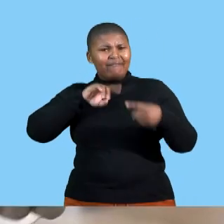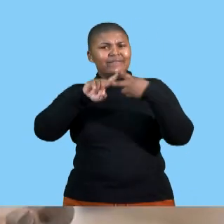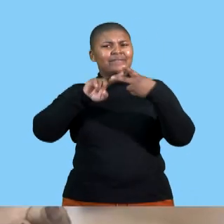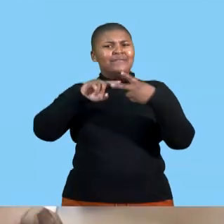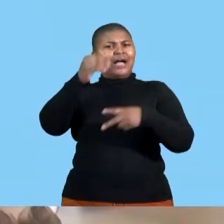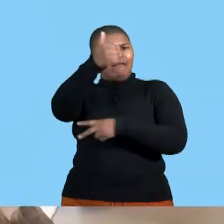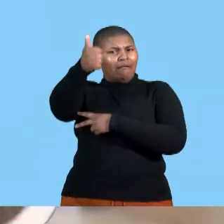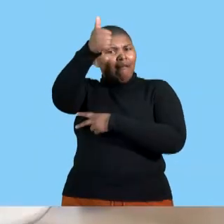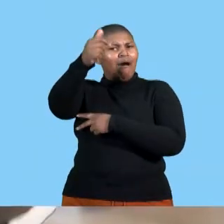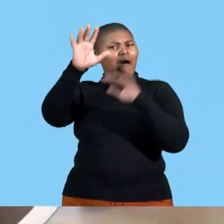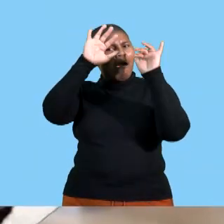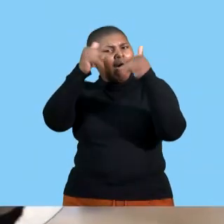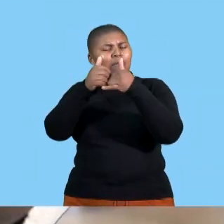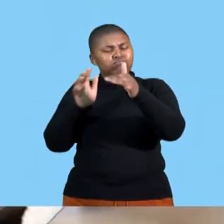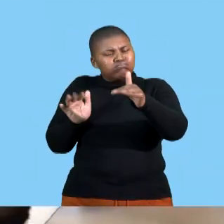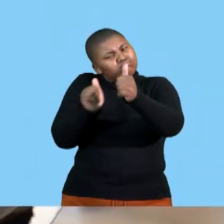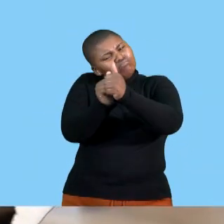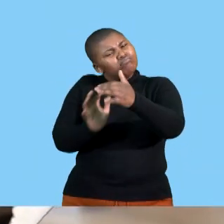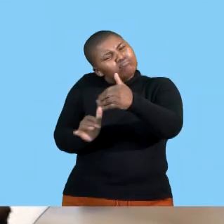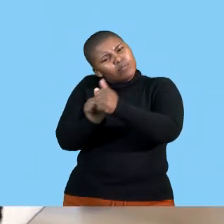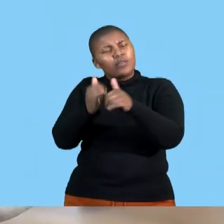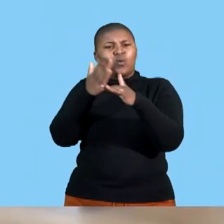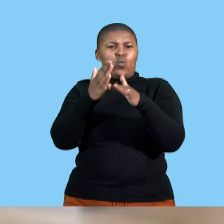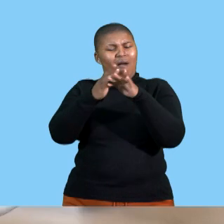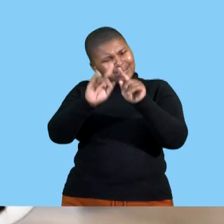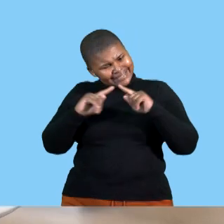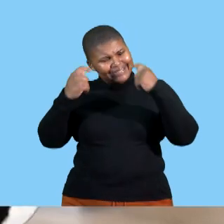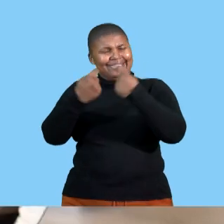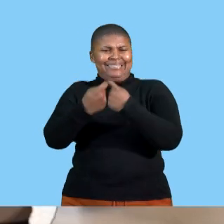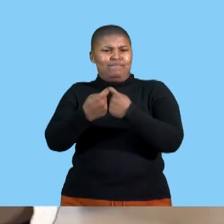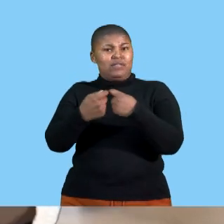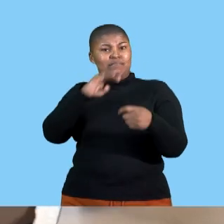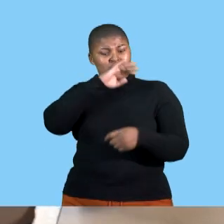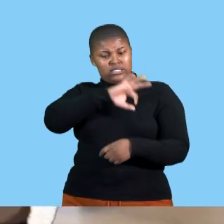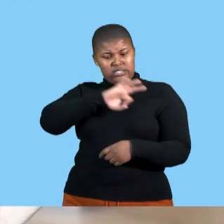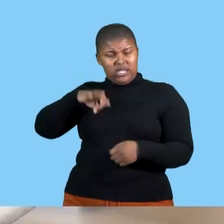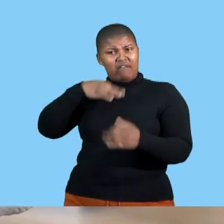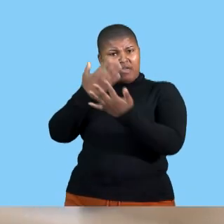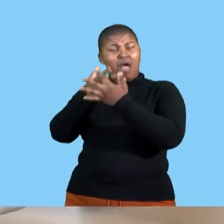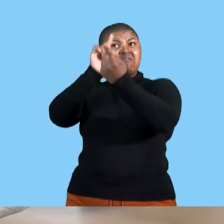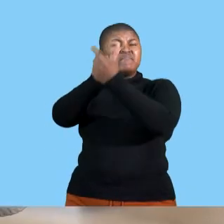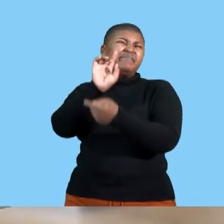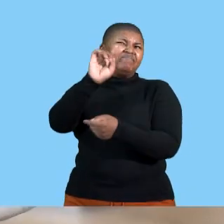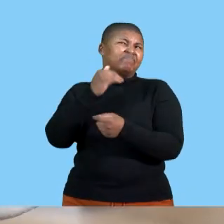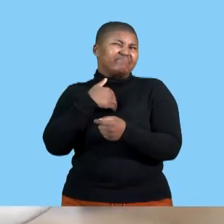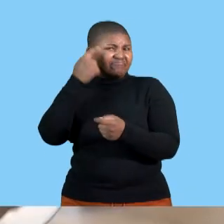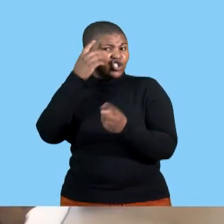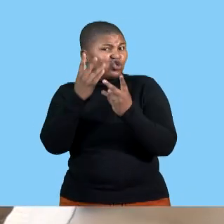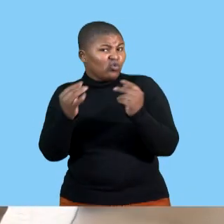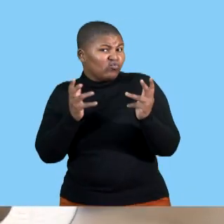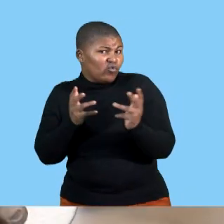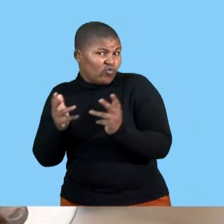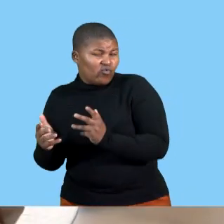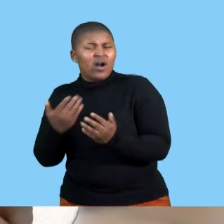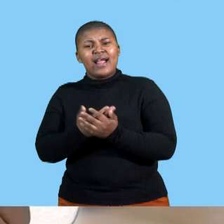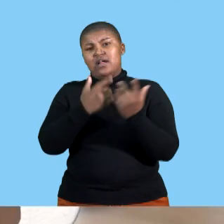a solution. They feel free to come to you as the manager and say, here's a solution that I think we can use to try and